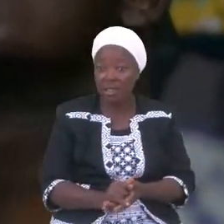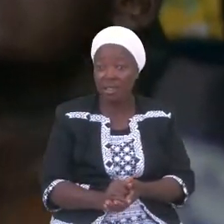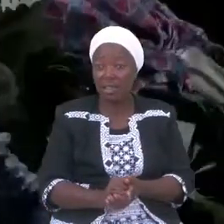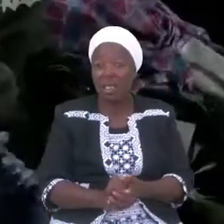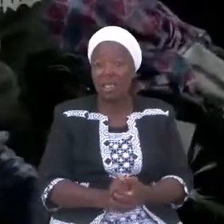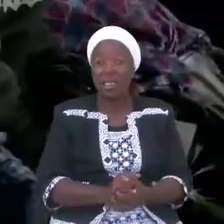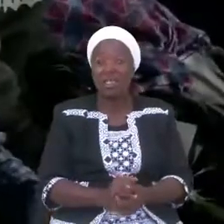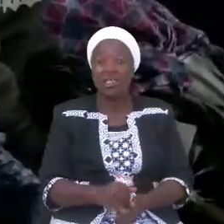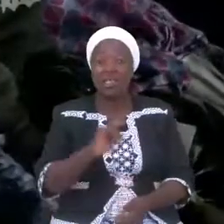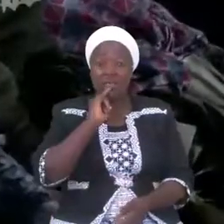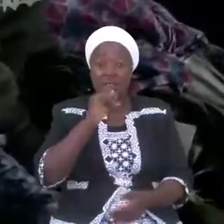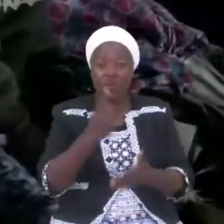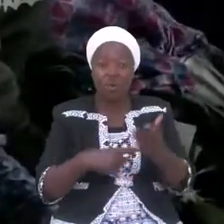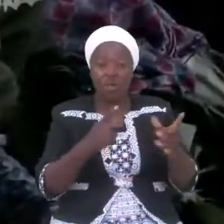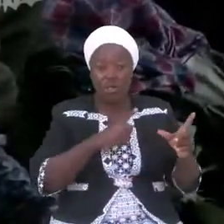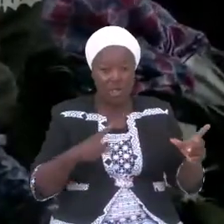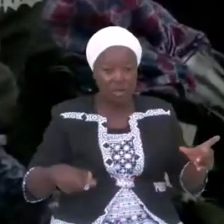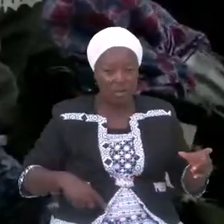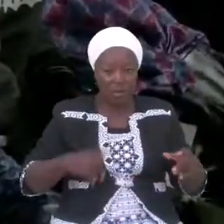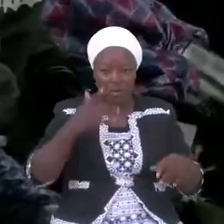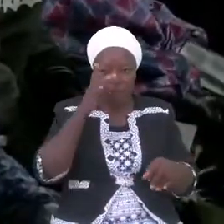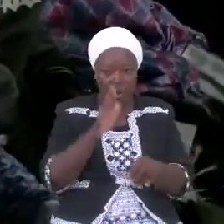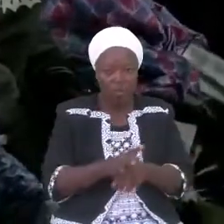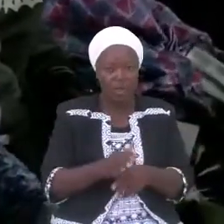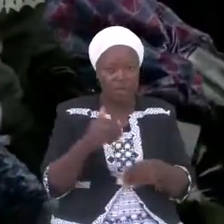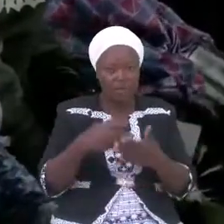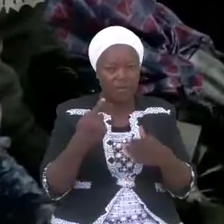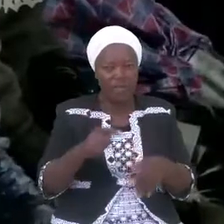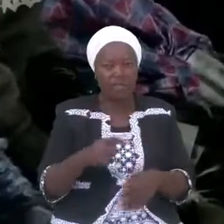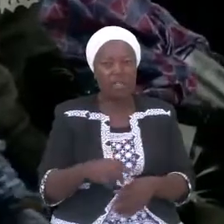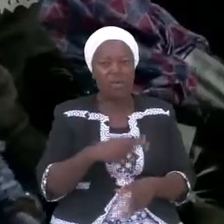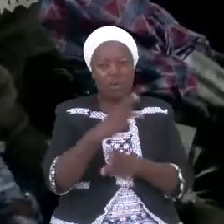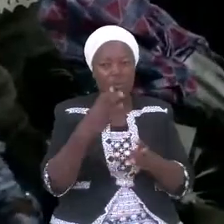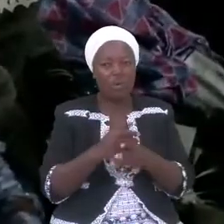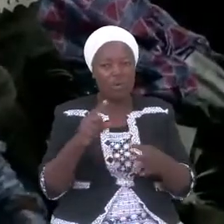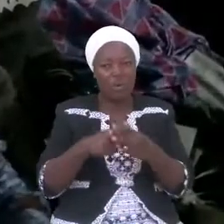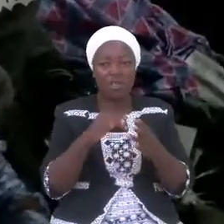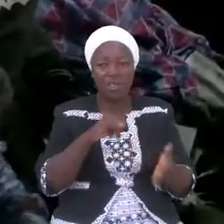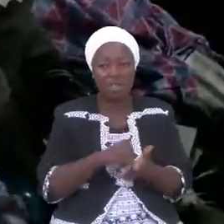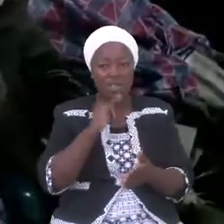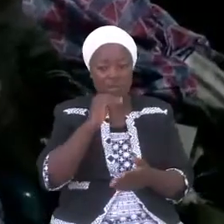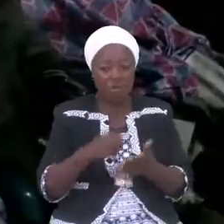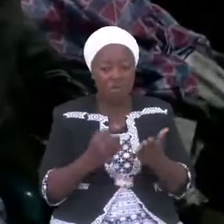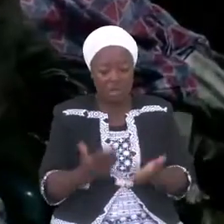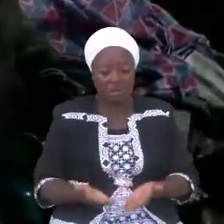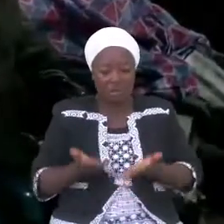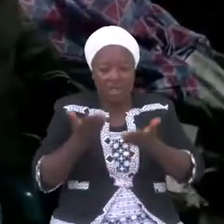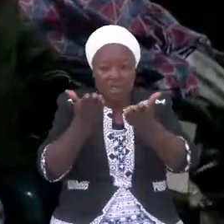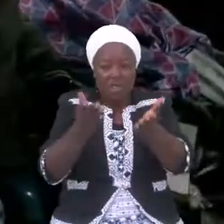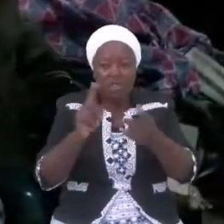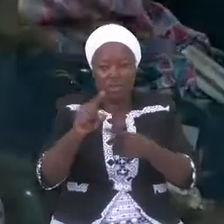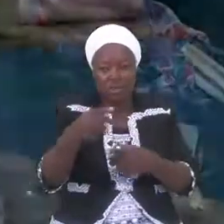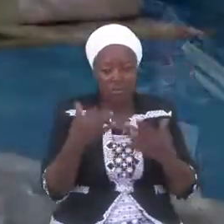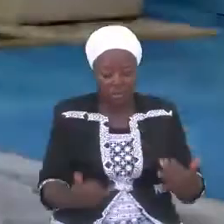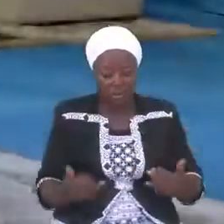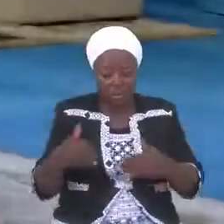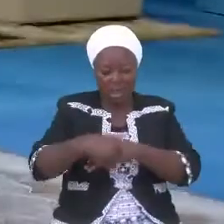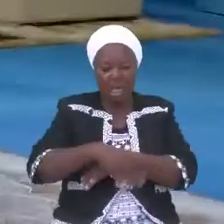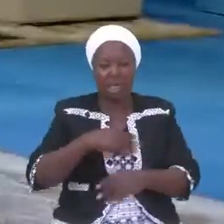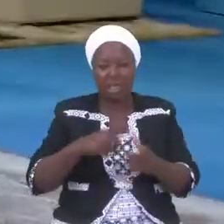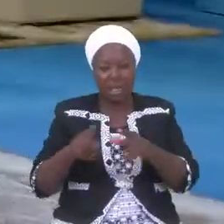Lord promised before the world began is what is presented to you tonight. And as you come and you